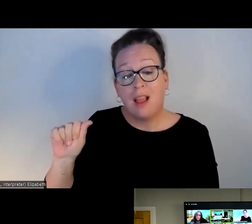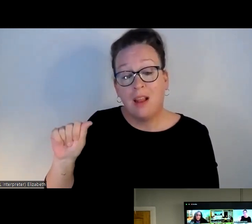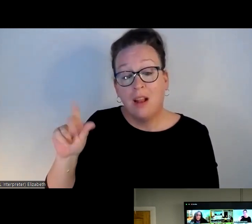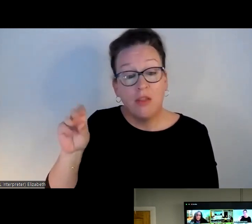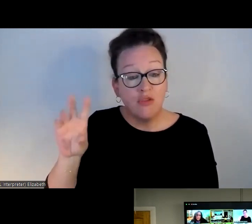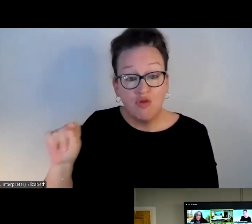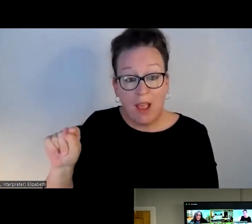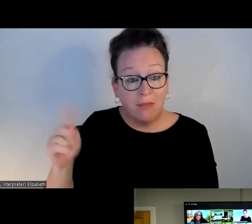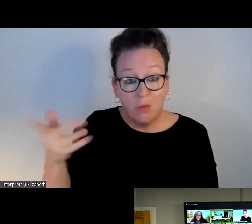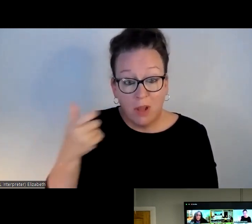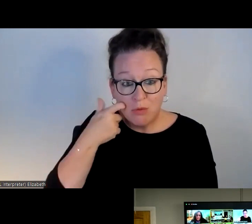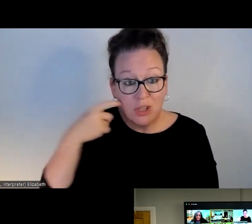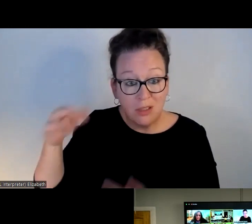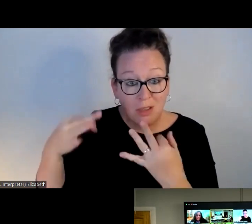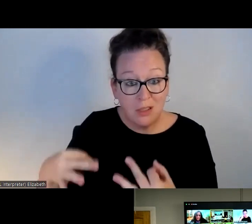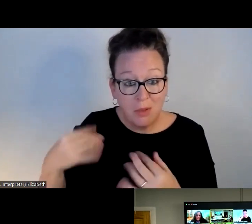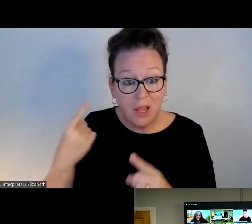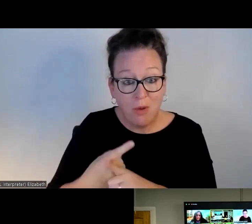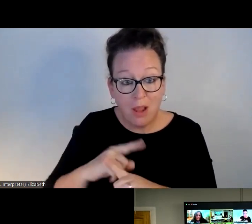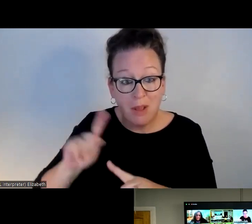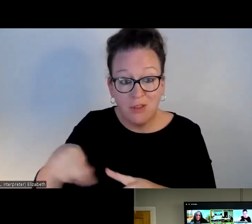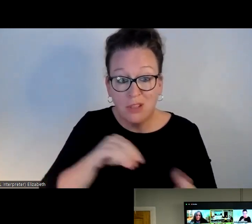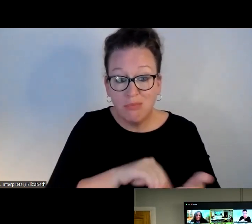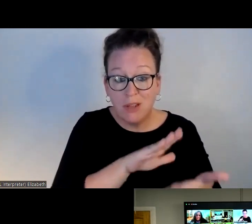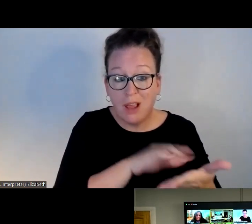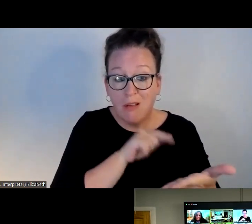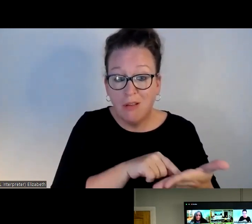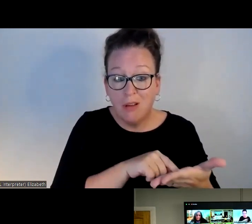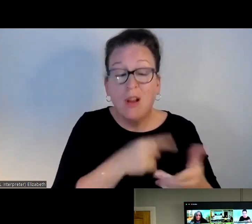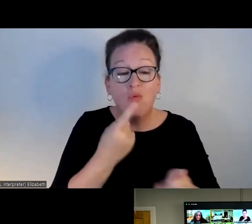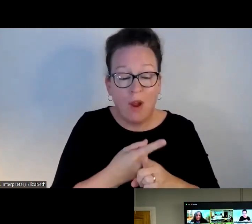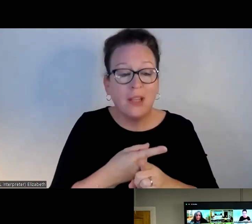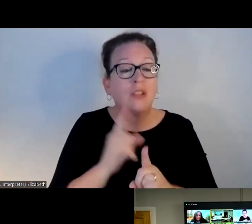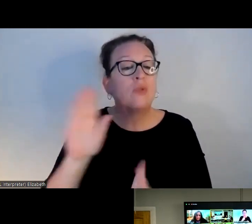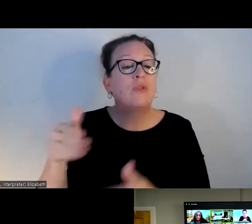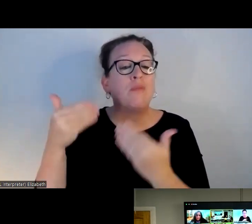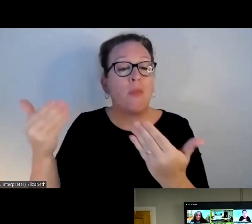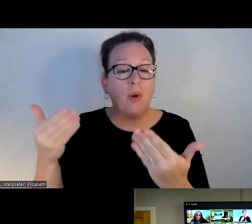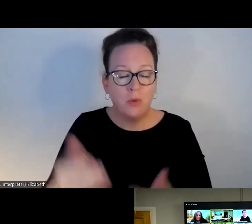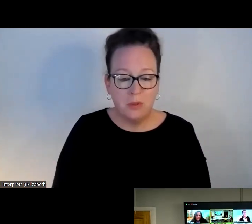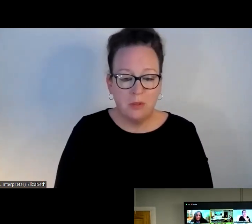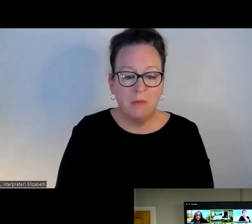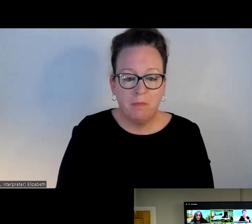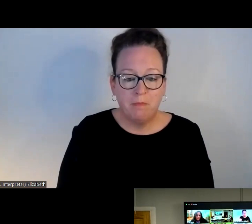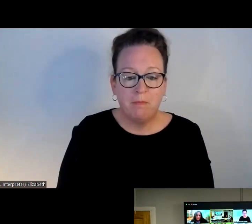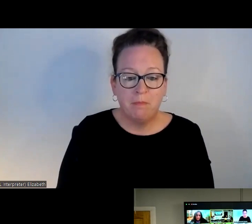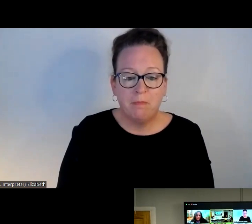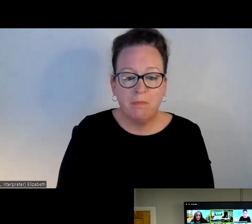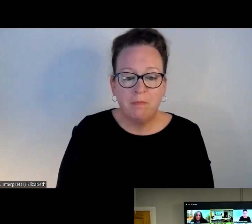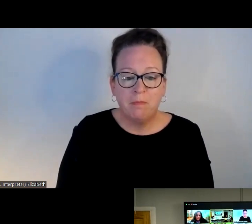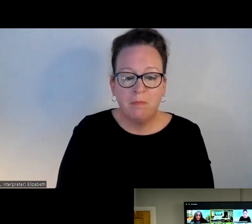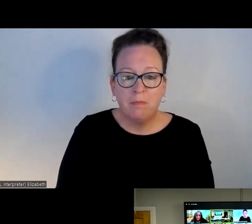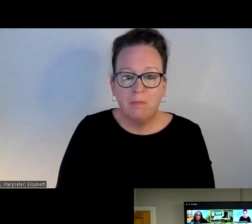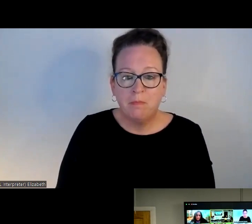just told us, but it's just written down, correct? So it's a proposal for how to proceed. Okay. I thought I saw